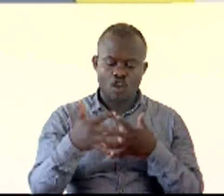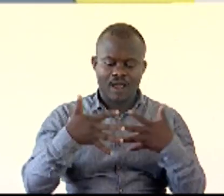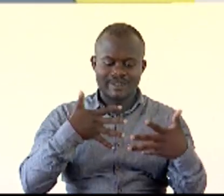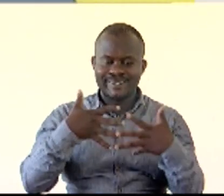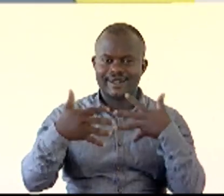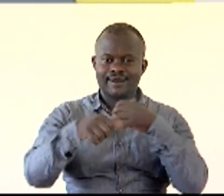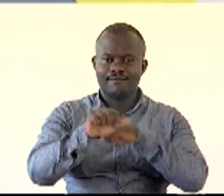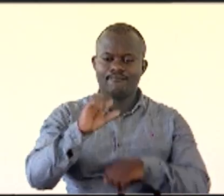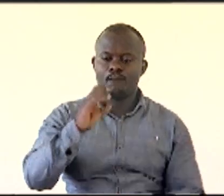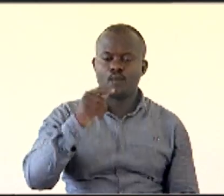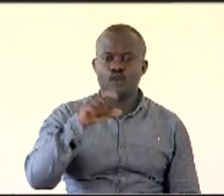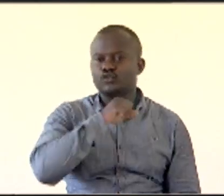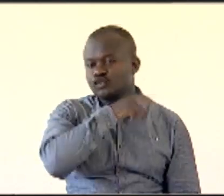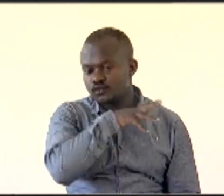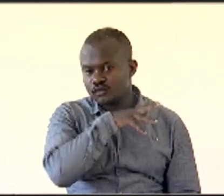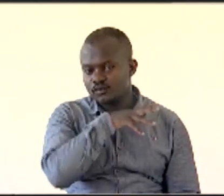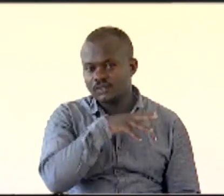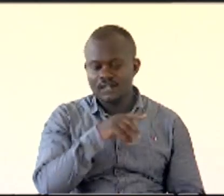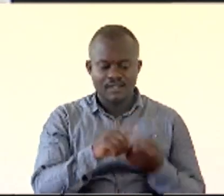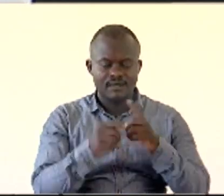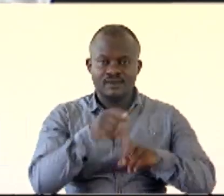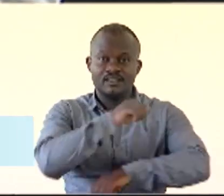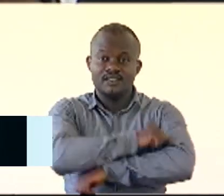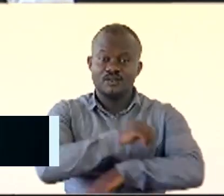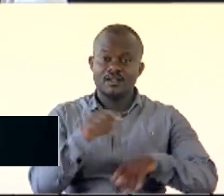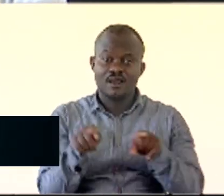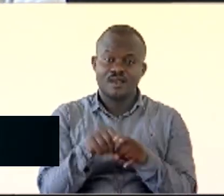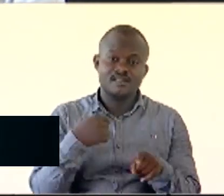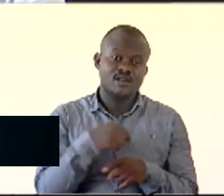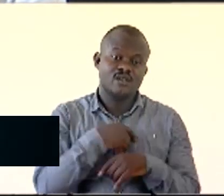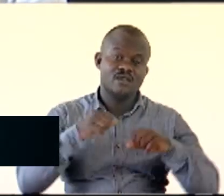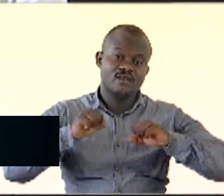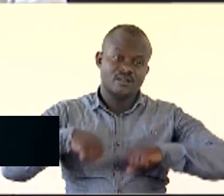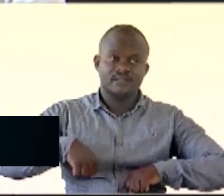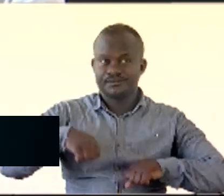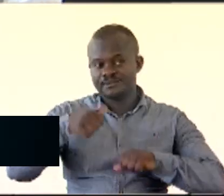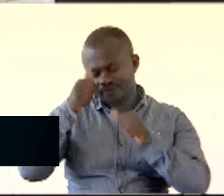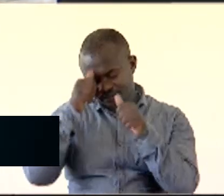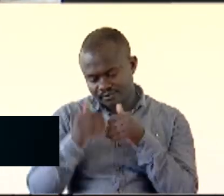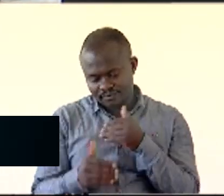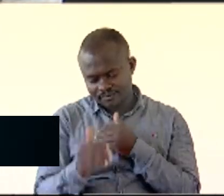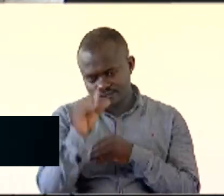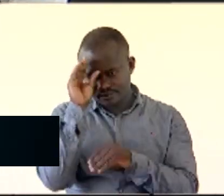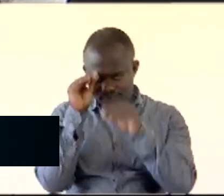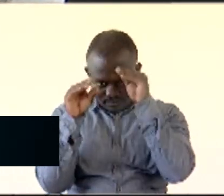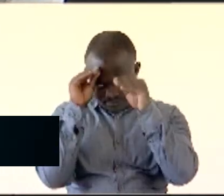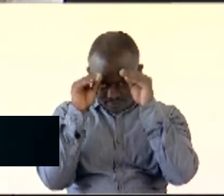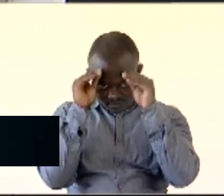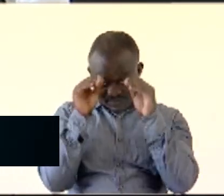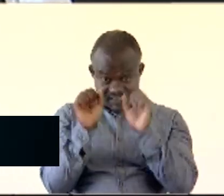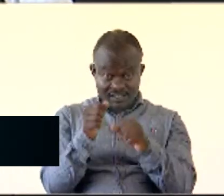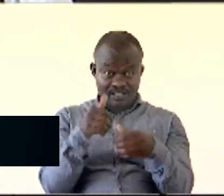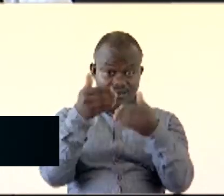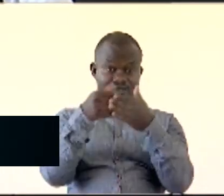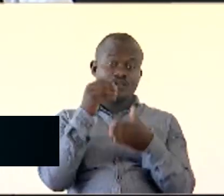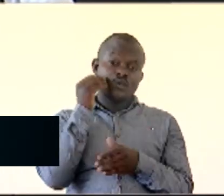pollution. Dear students, as we agreed, you followed all the steps of the lesson. Can I give